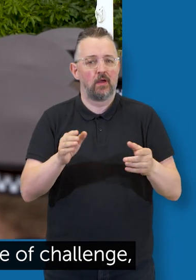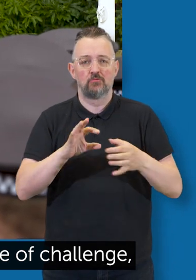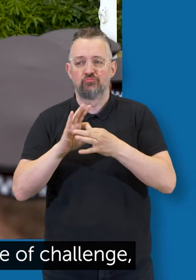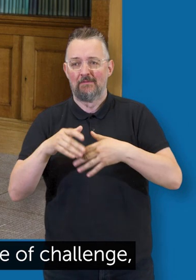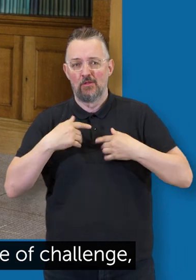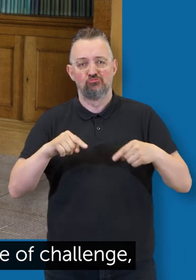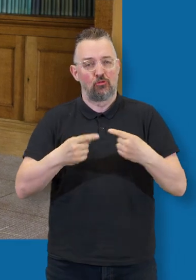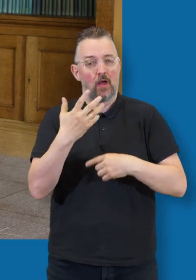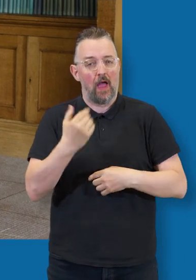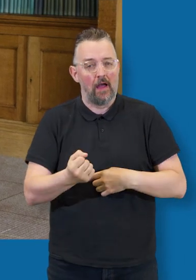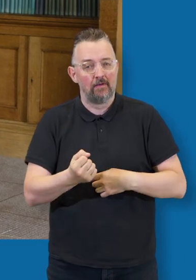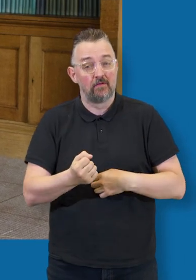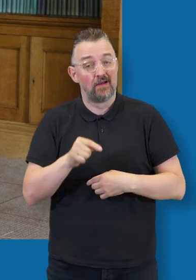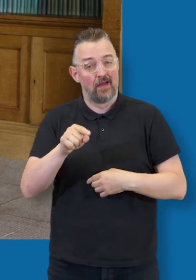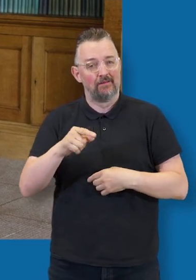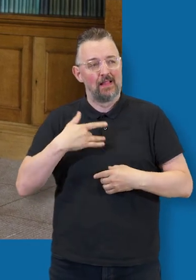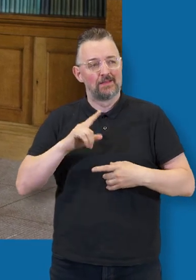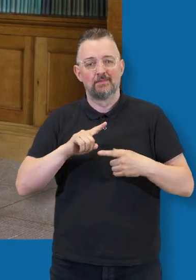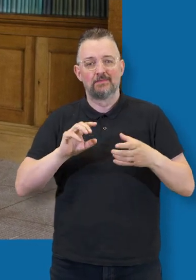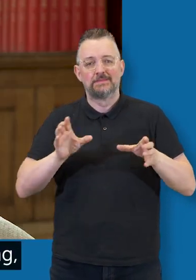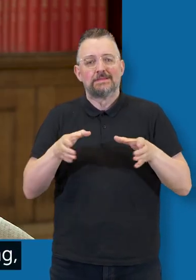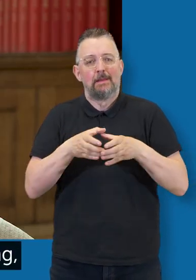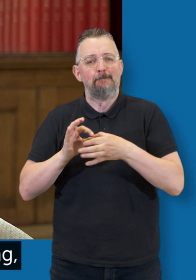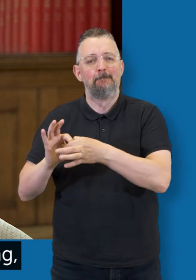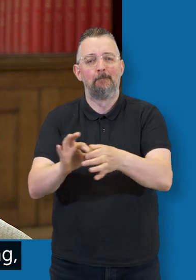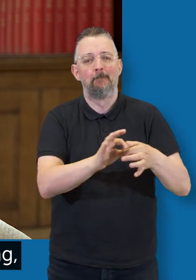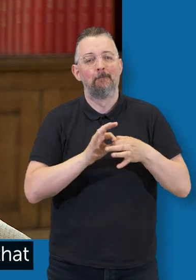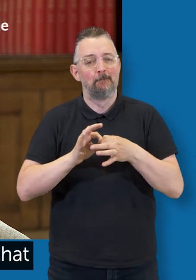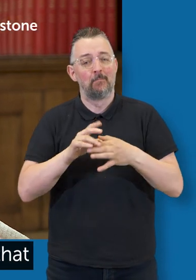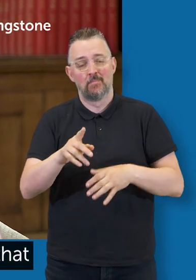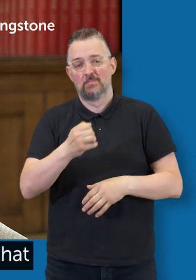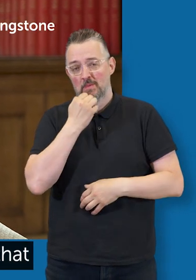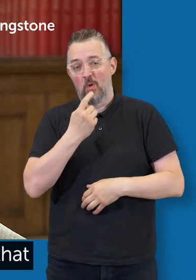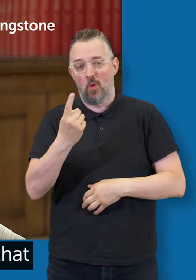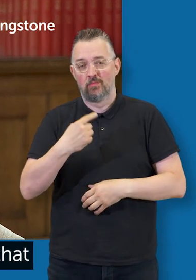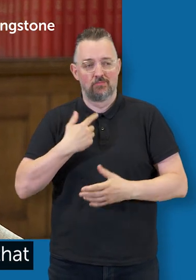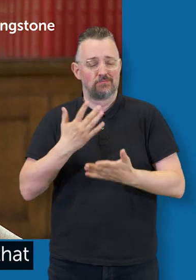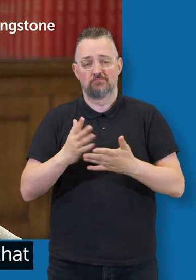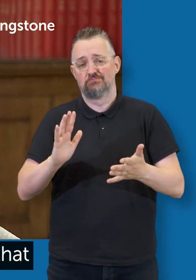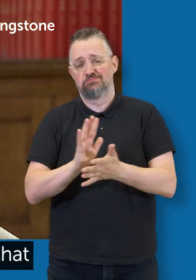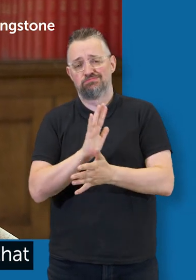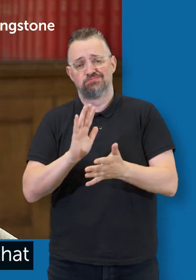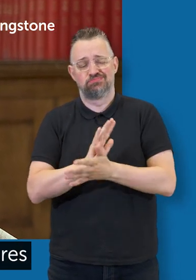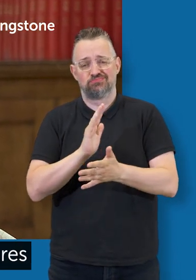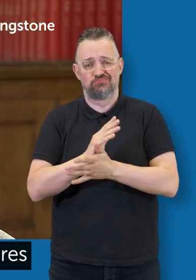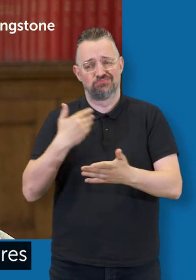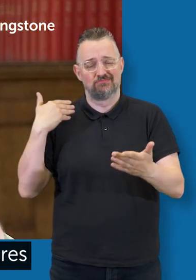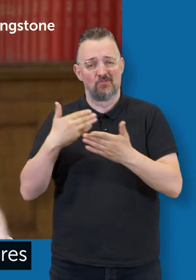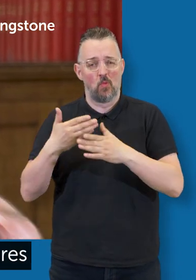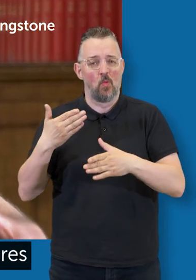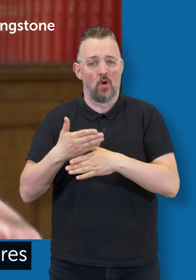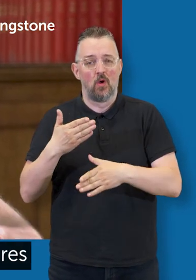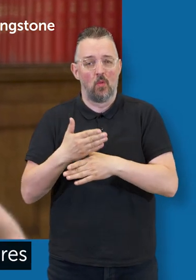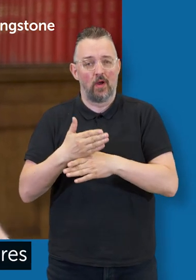of challenge, that sense of teamwork that goes to the heart of policing, I've always really, really enjoyed that. And you know,